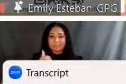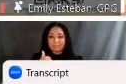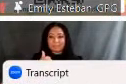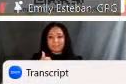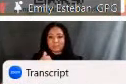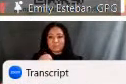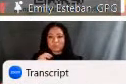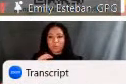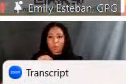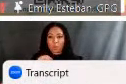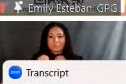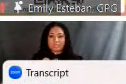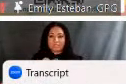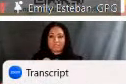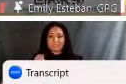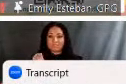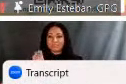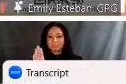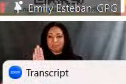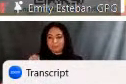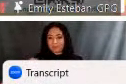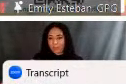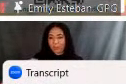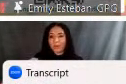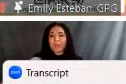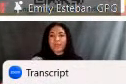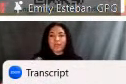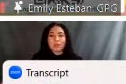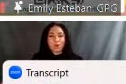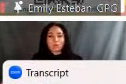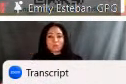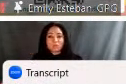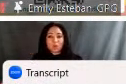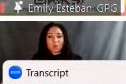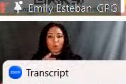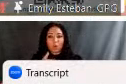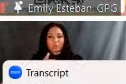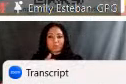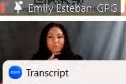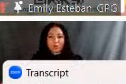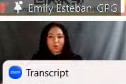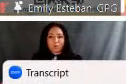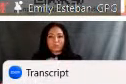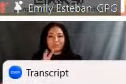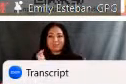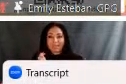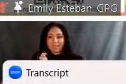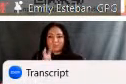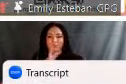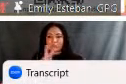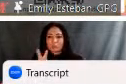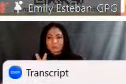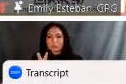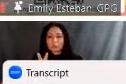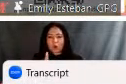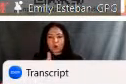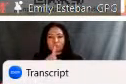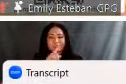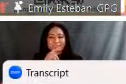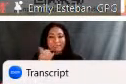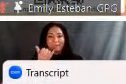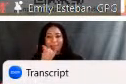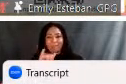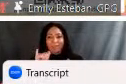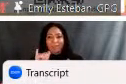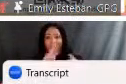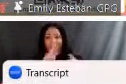well as those that are just governed by Title 22 Child Care Licensing Standards, are very play-based and